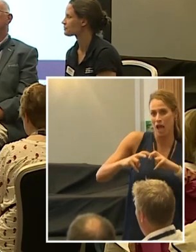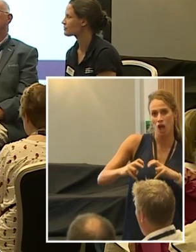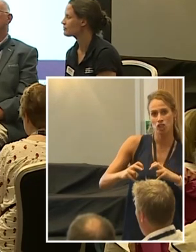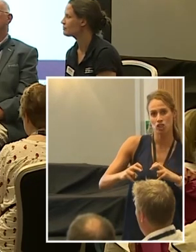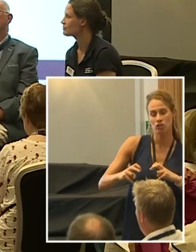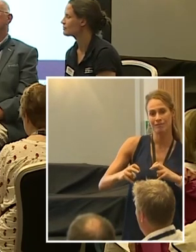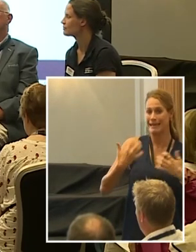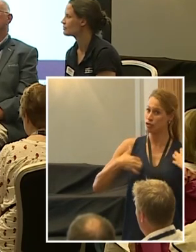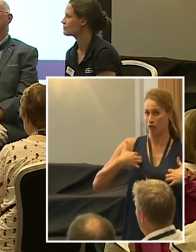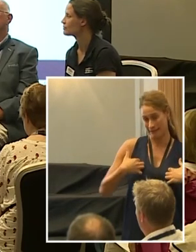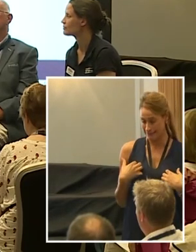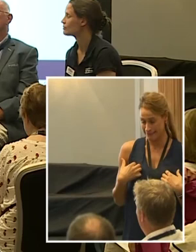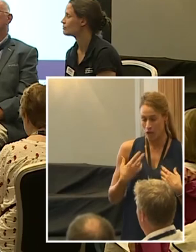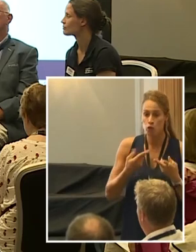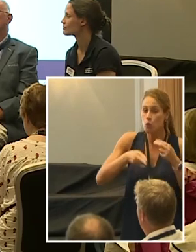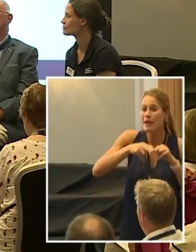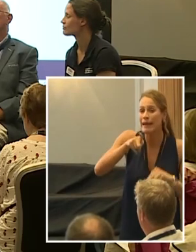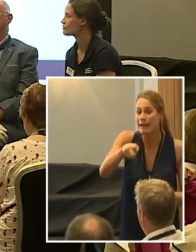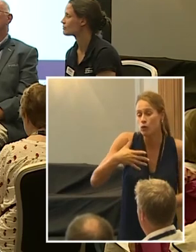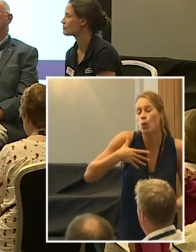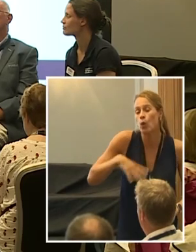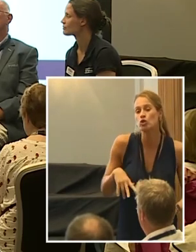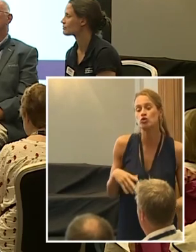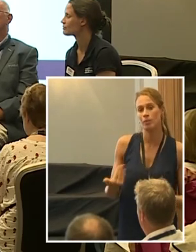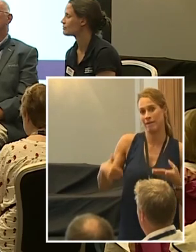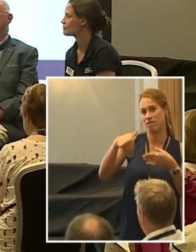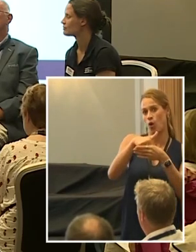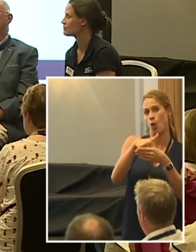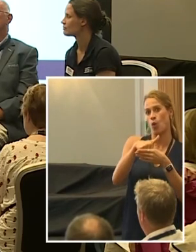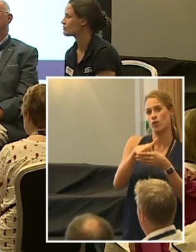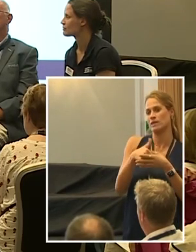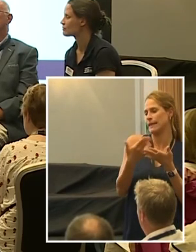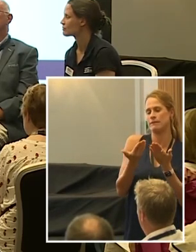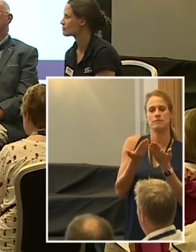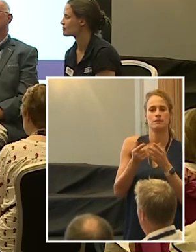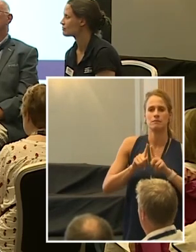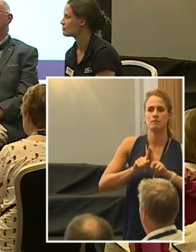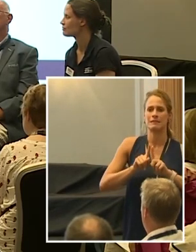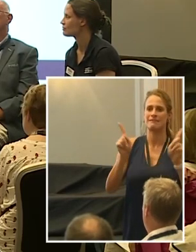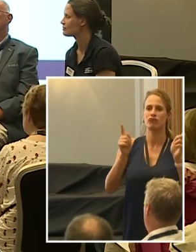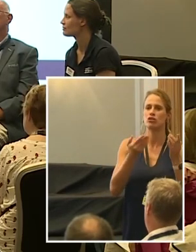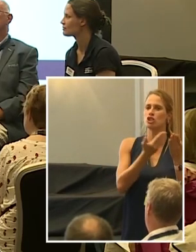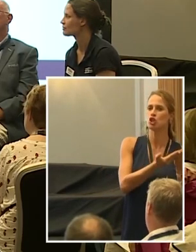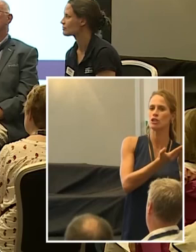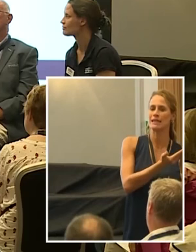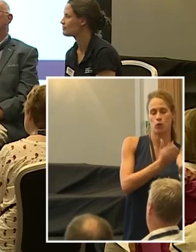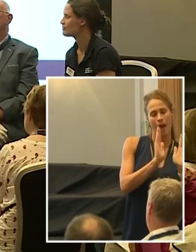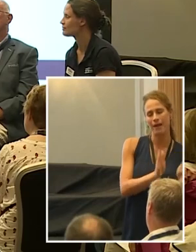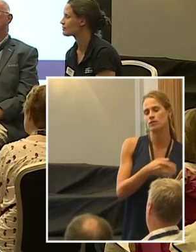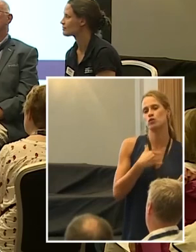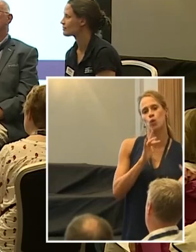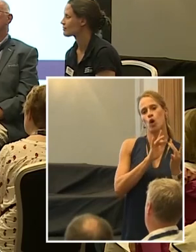like to be part of a study that's being carried out in another site apart from Moorfields, you will need to get in touch with the